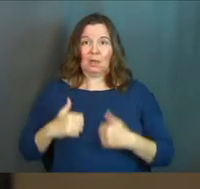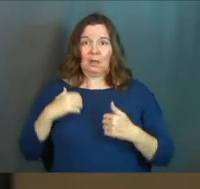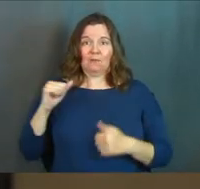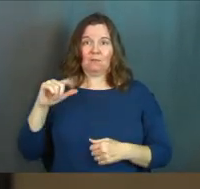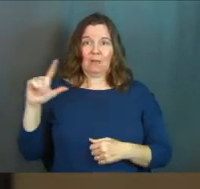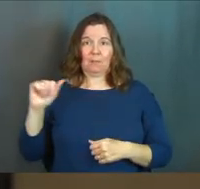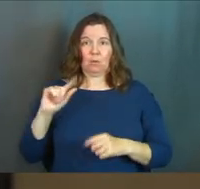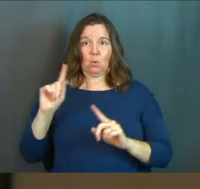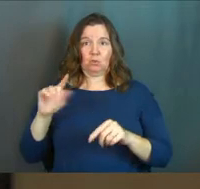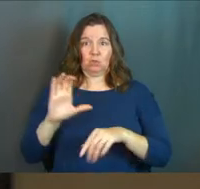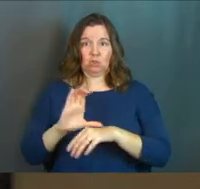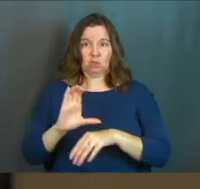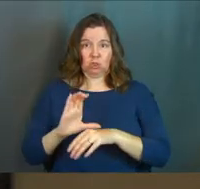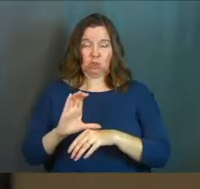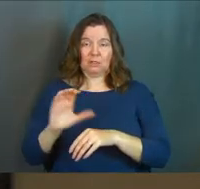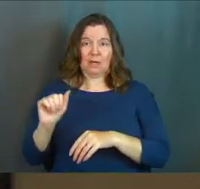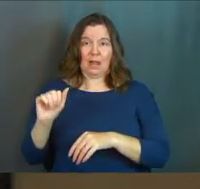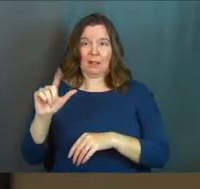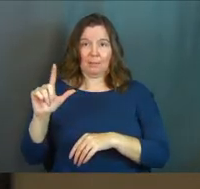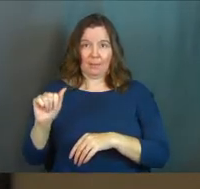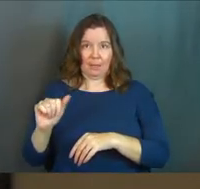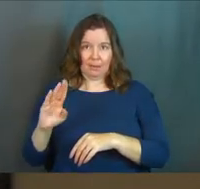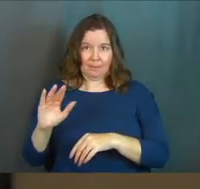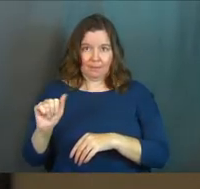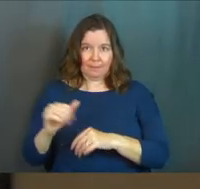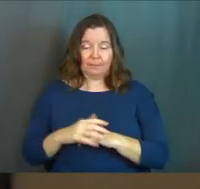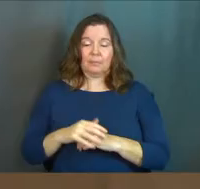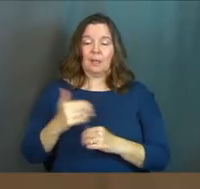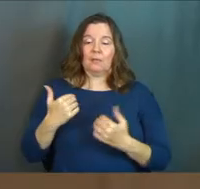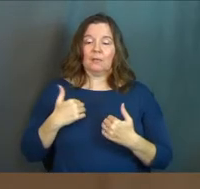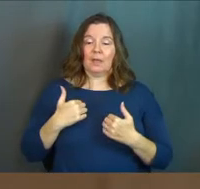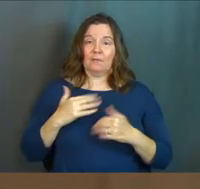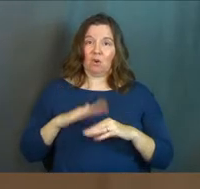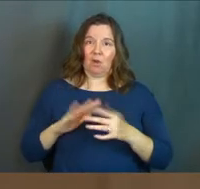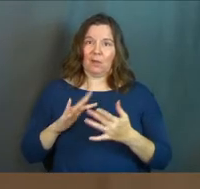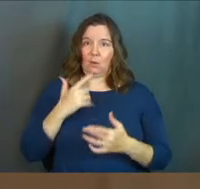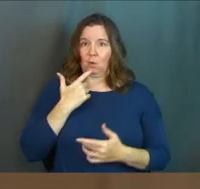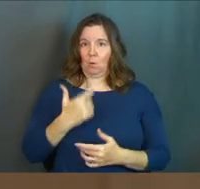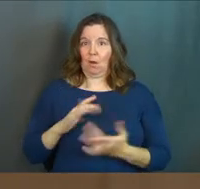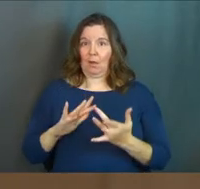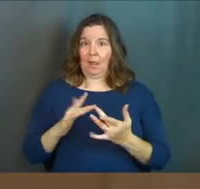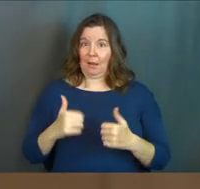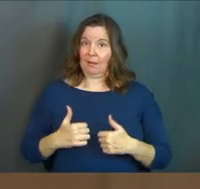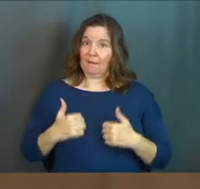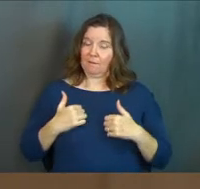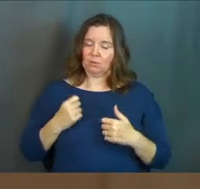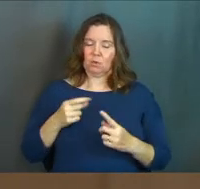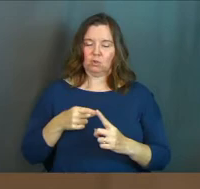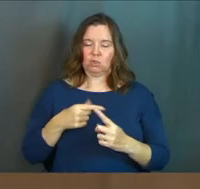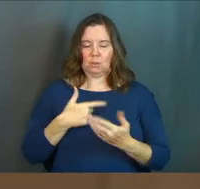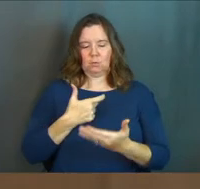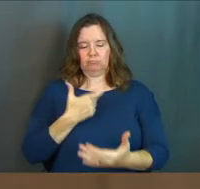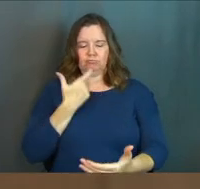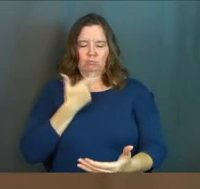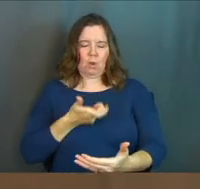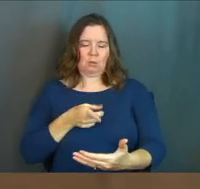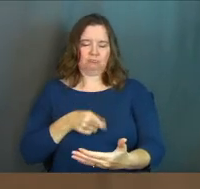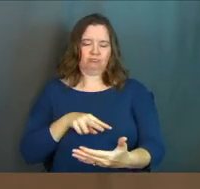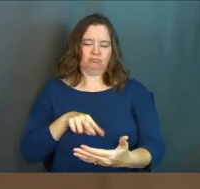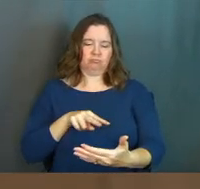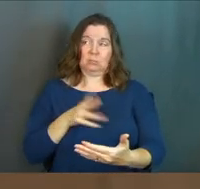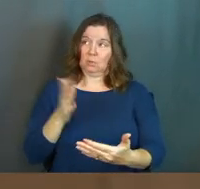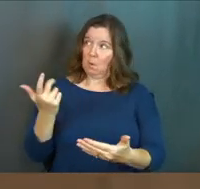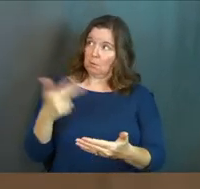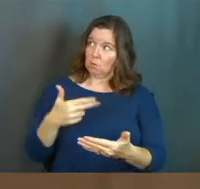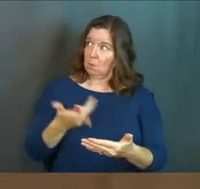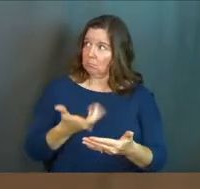Alabama, goes to this church in Alabama. And they have it online where you can watch it live. So she was watching it and she said,